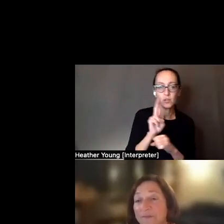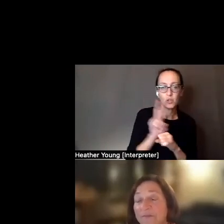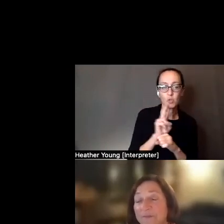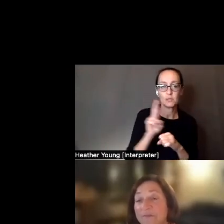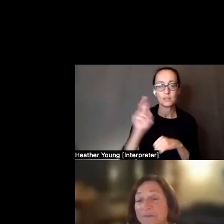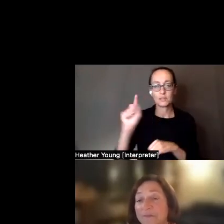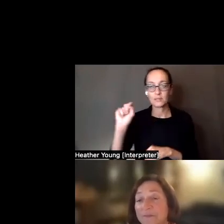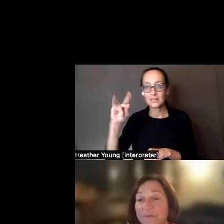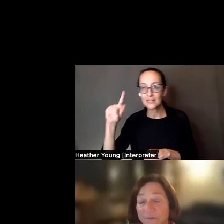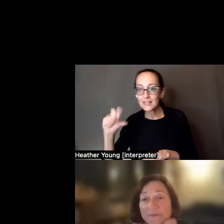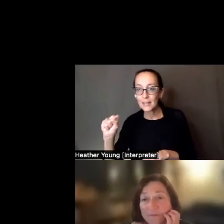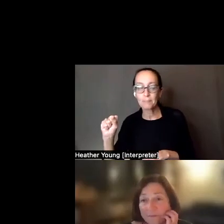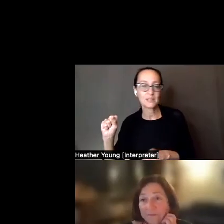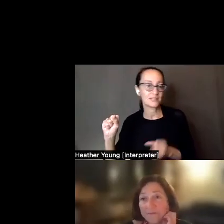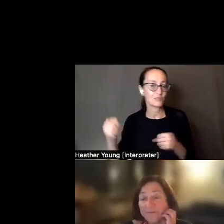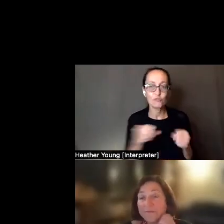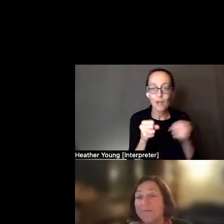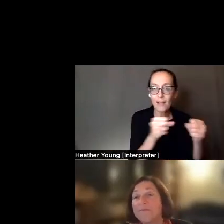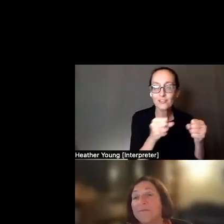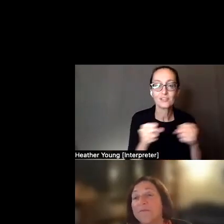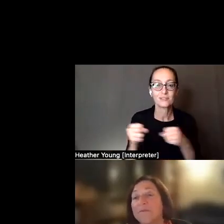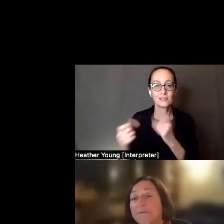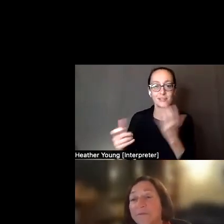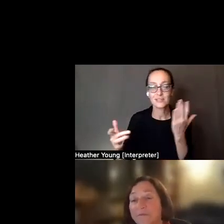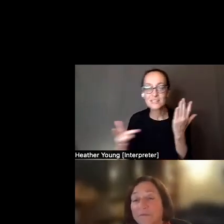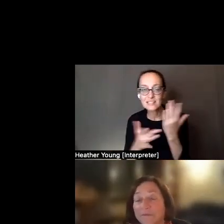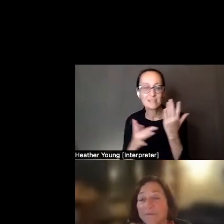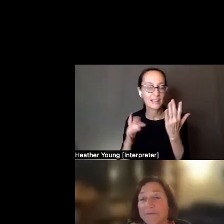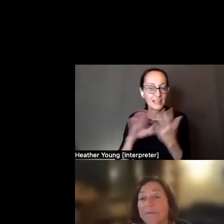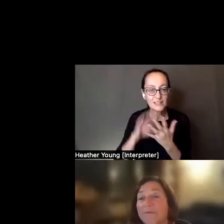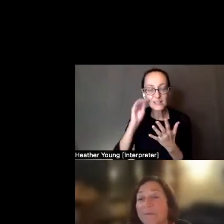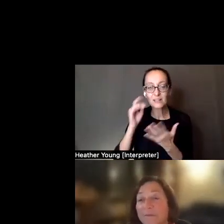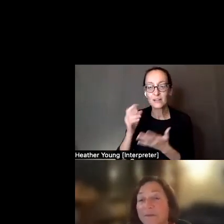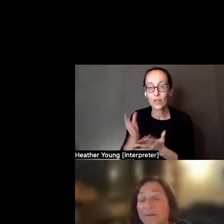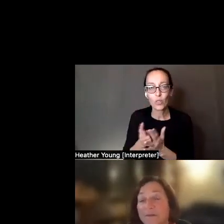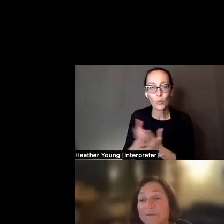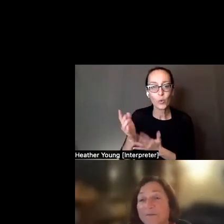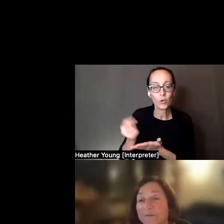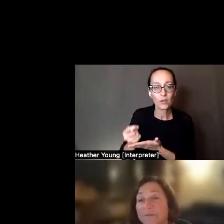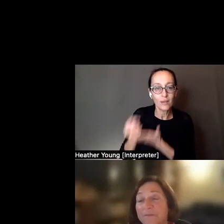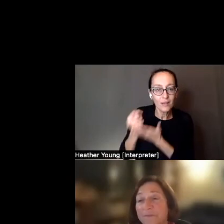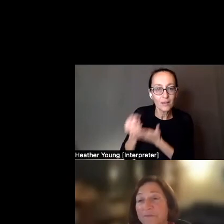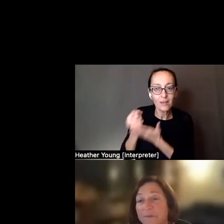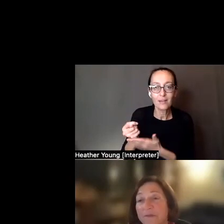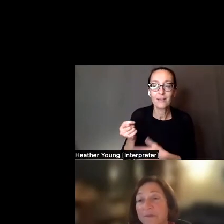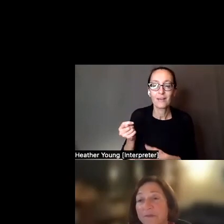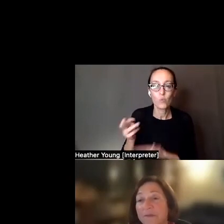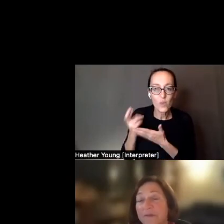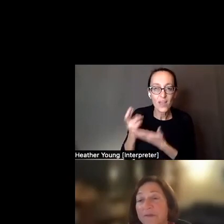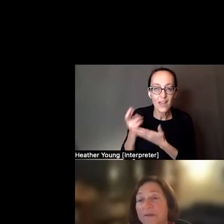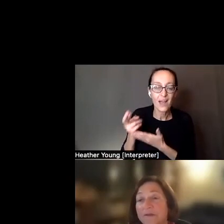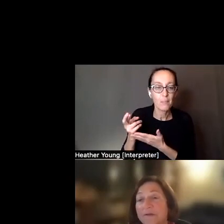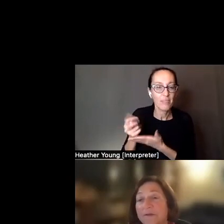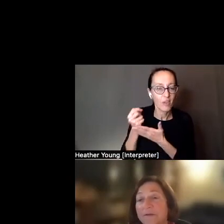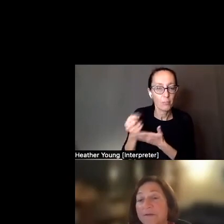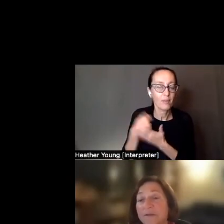the techniques through those the habilitative therapy that we're receiving in order to do that in our